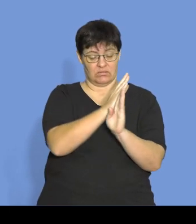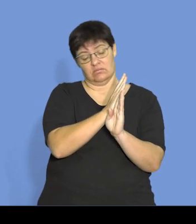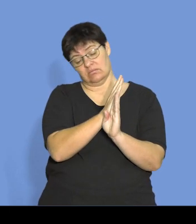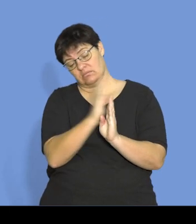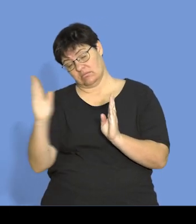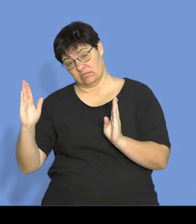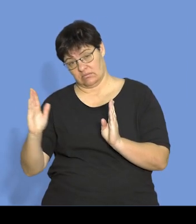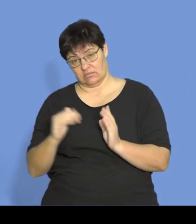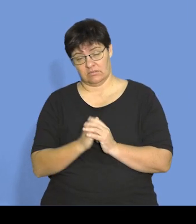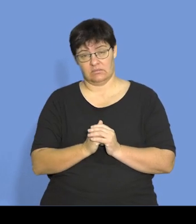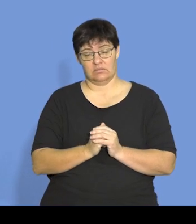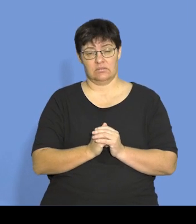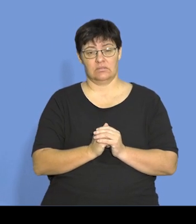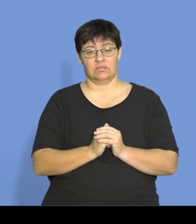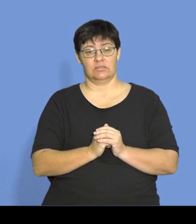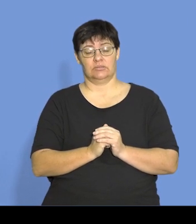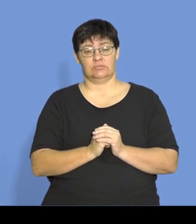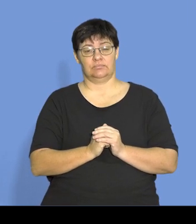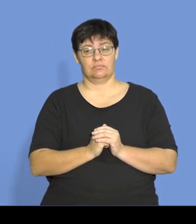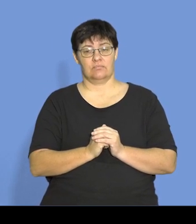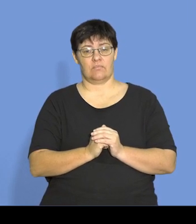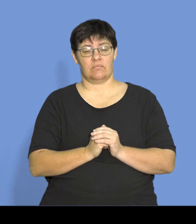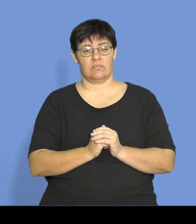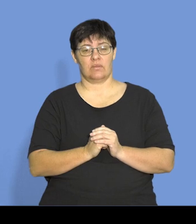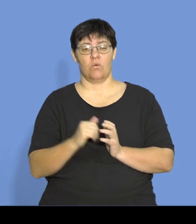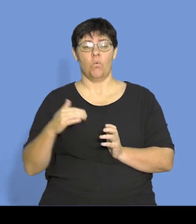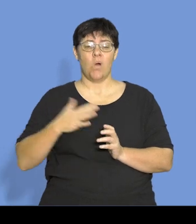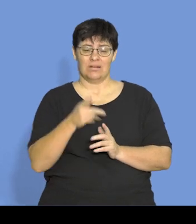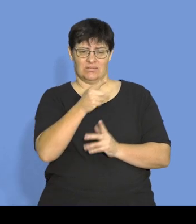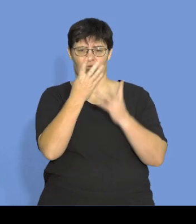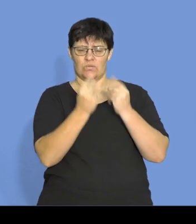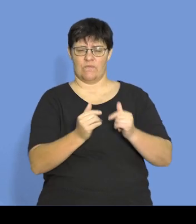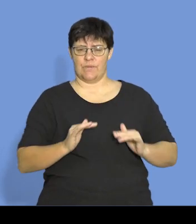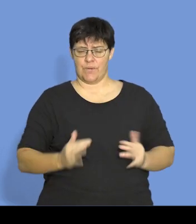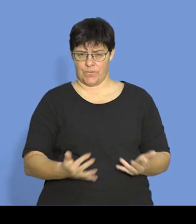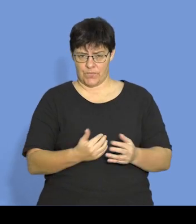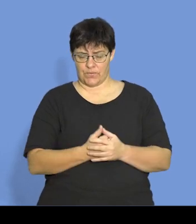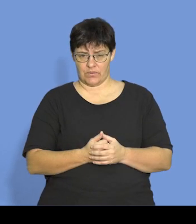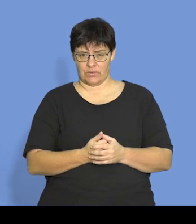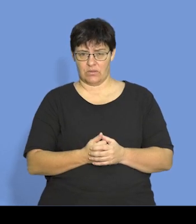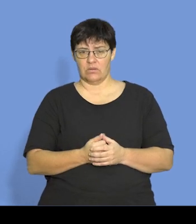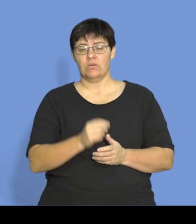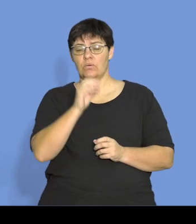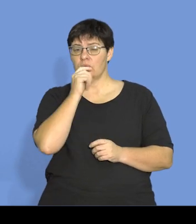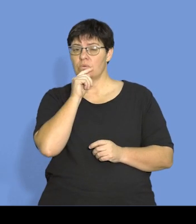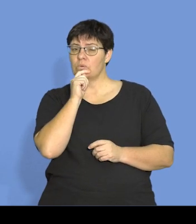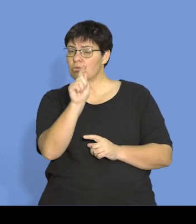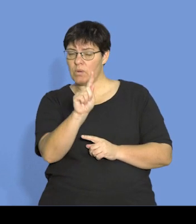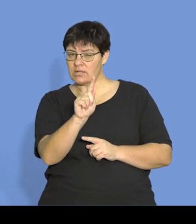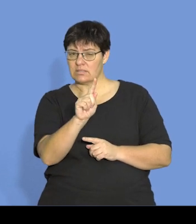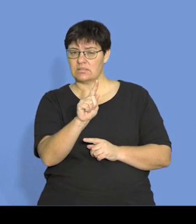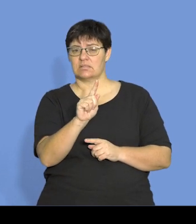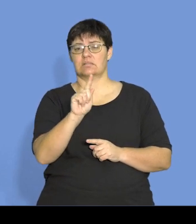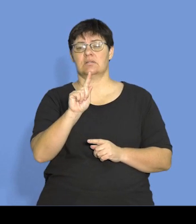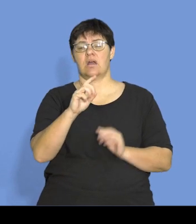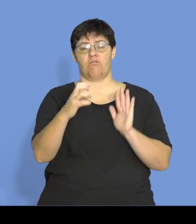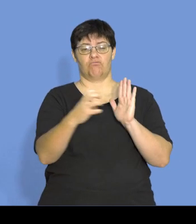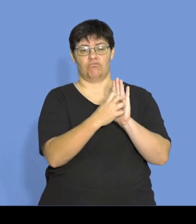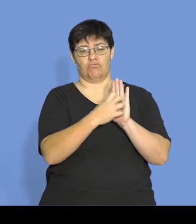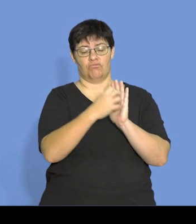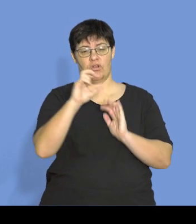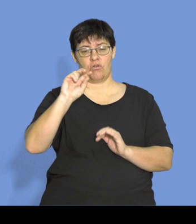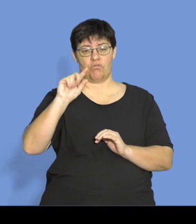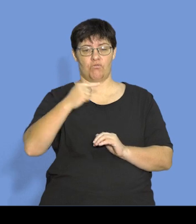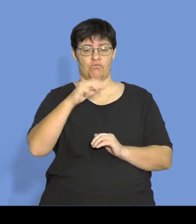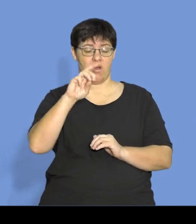0. Now, when we want to solve this, we use a graphical approach. Guys, I promise you,